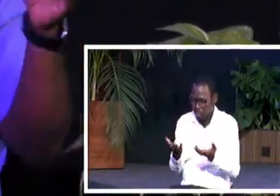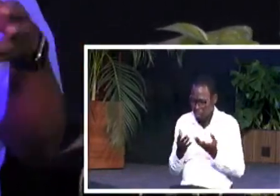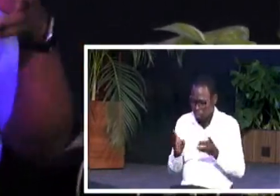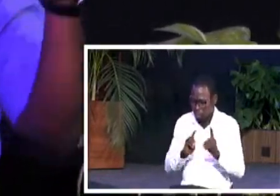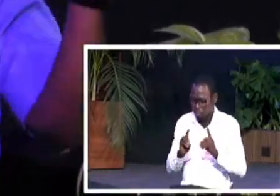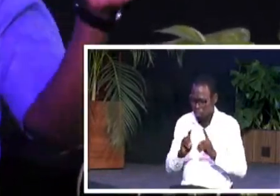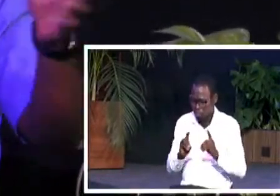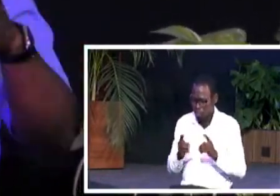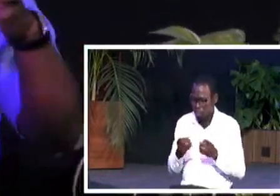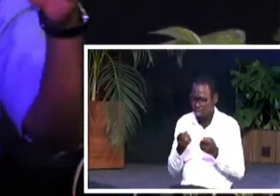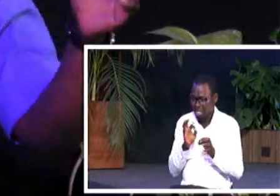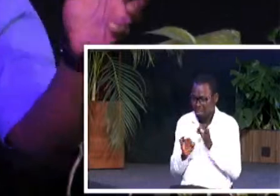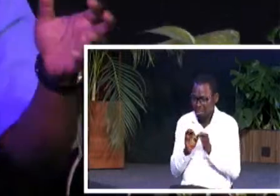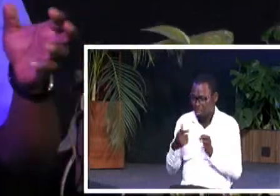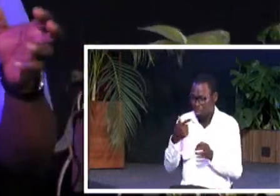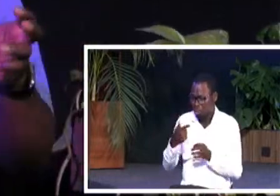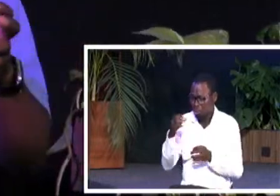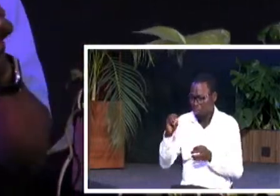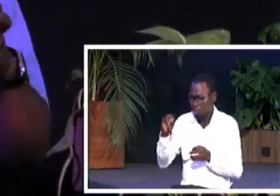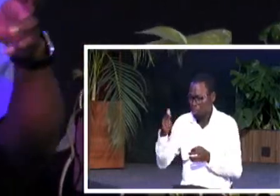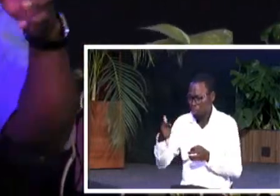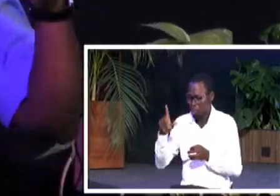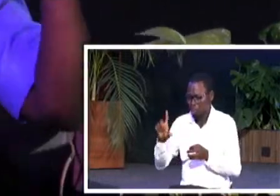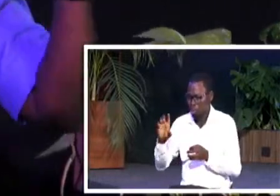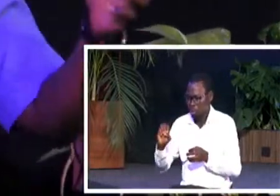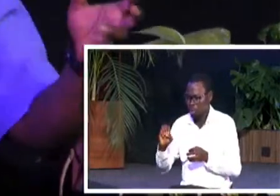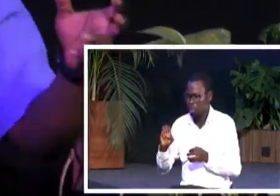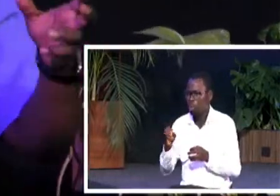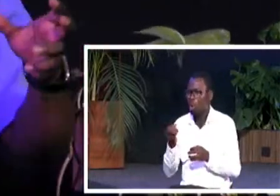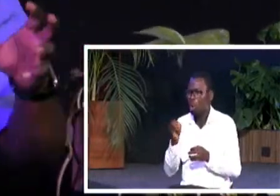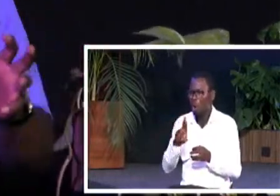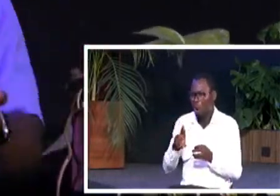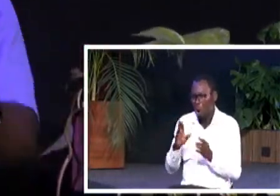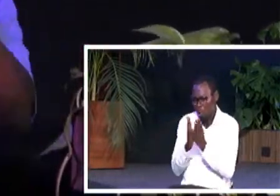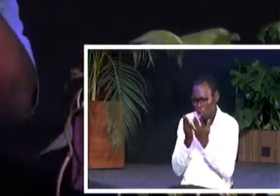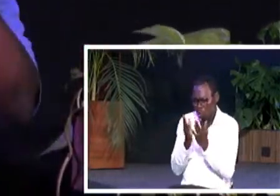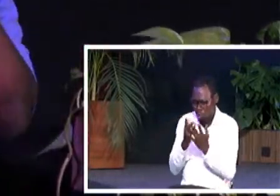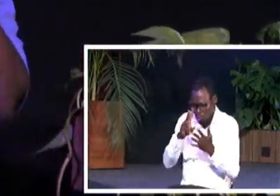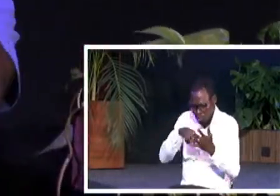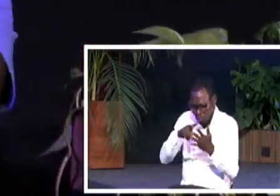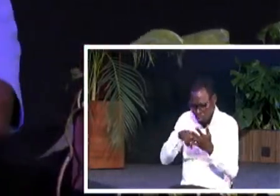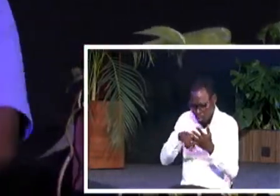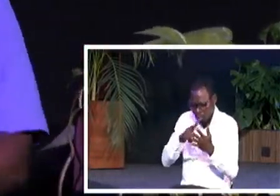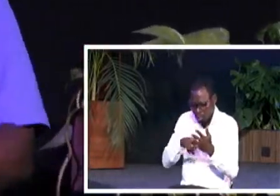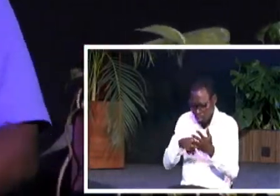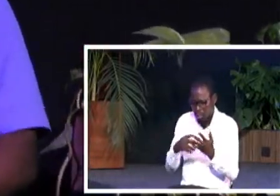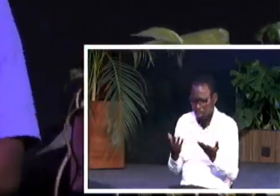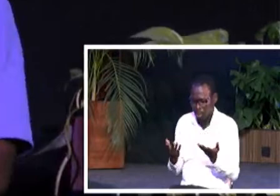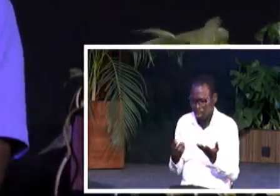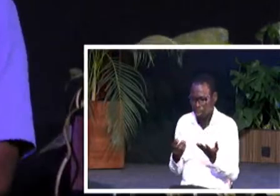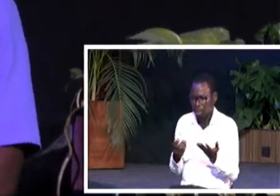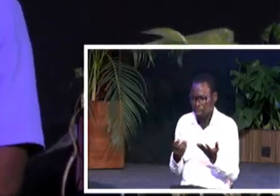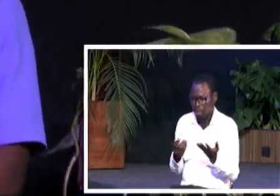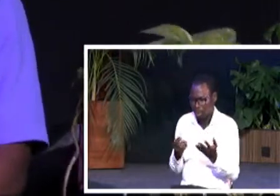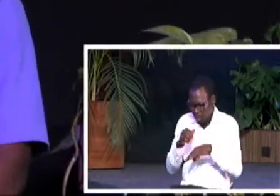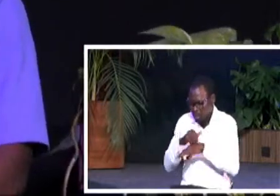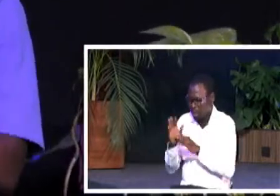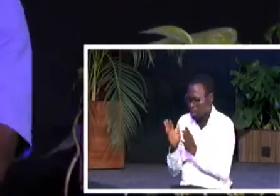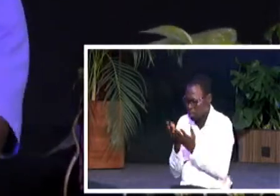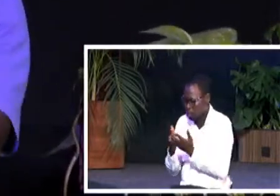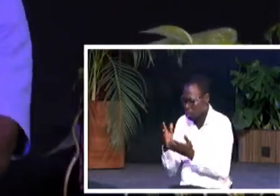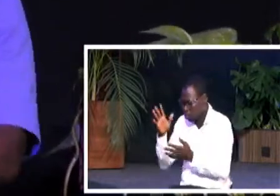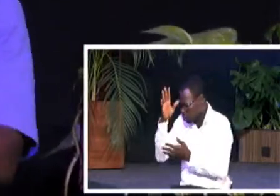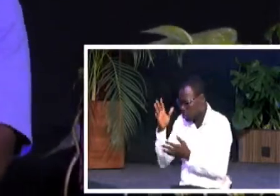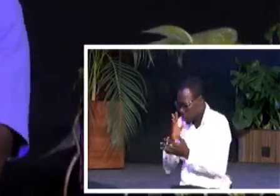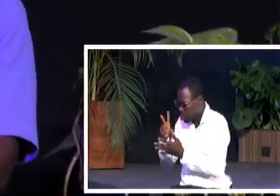Whether it's Google or whatever industry journal that is online, copy the link and send it to your parents to read. So